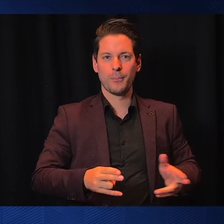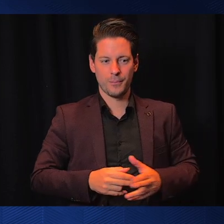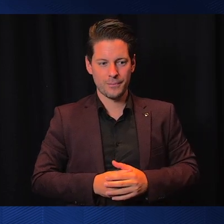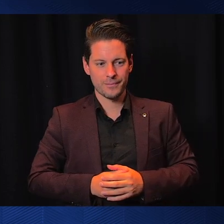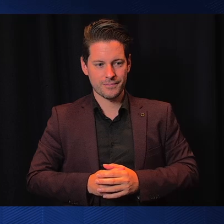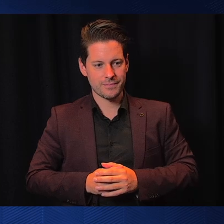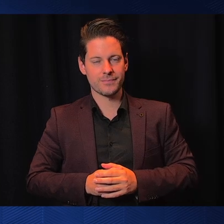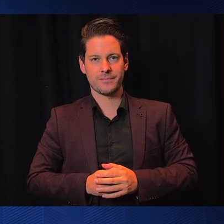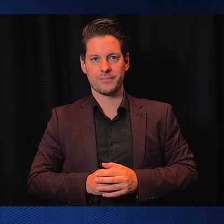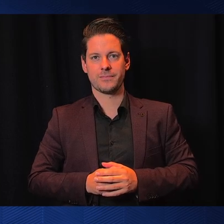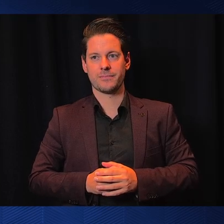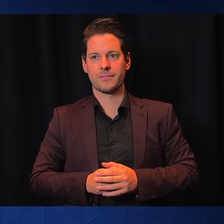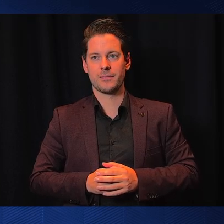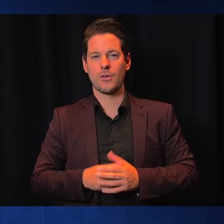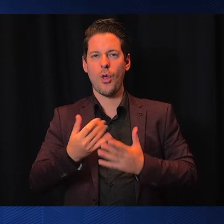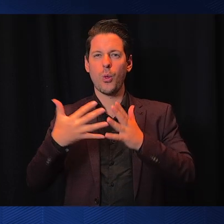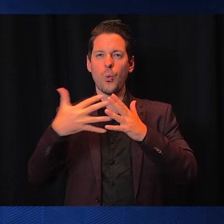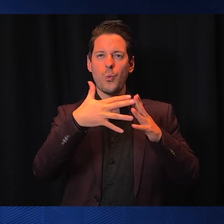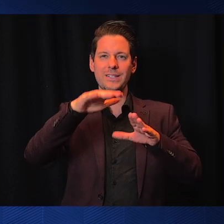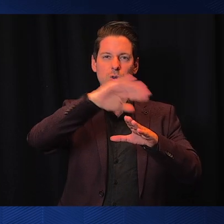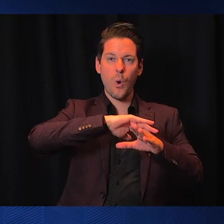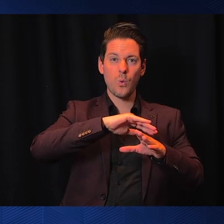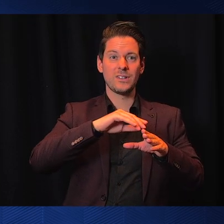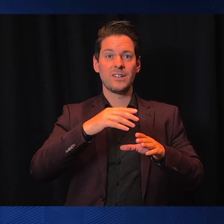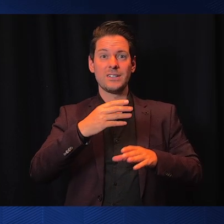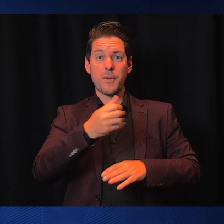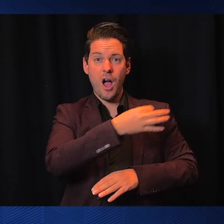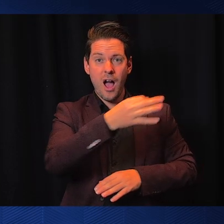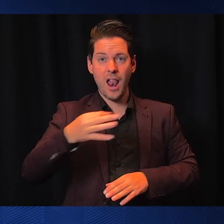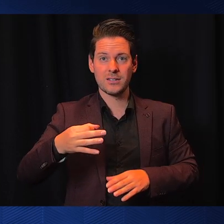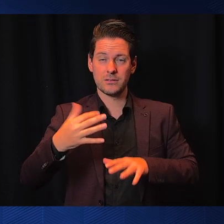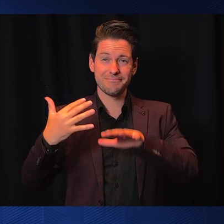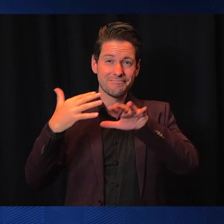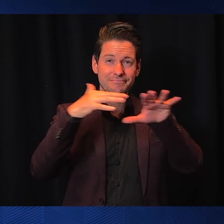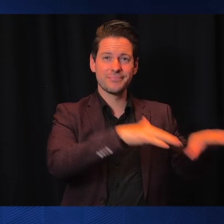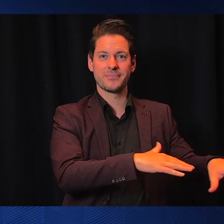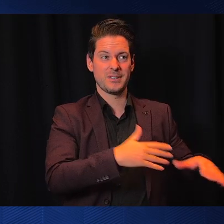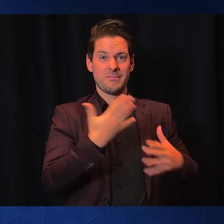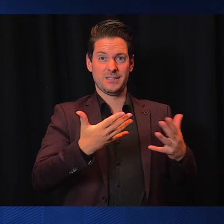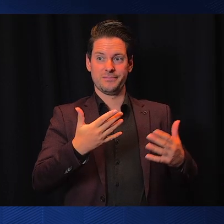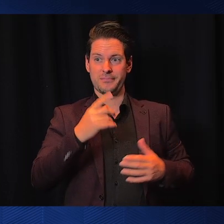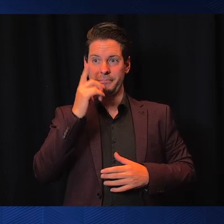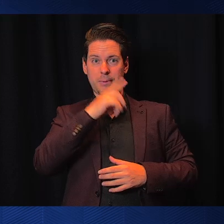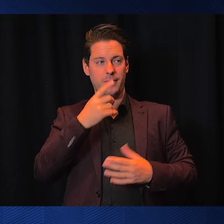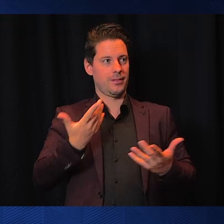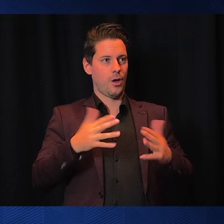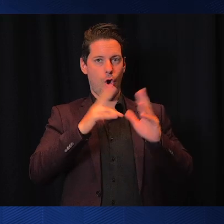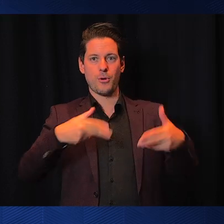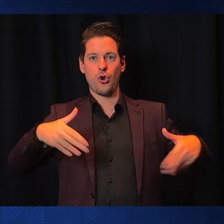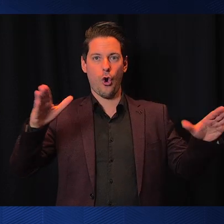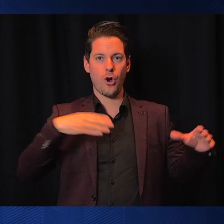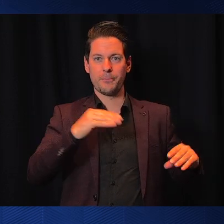of Tongatapu, including some of the outer islands, causing displacements, total shutdown of all forms